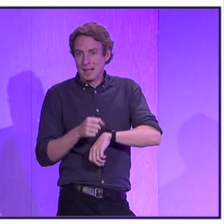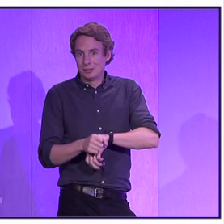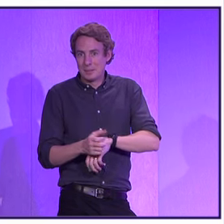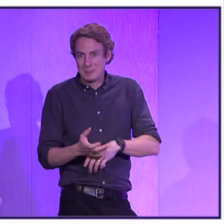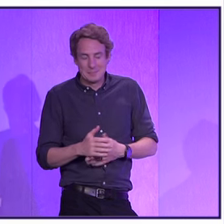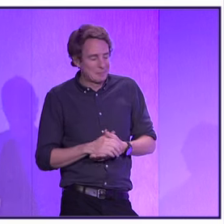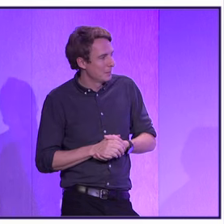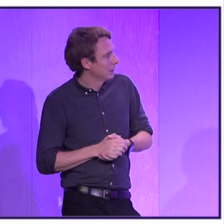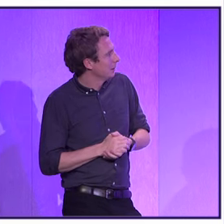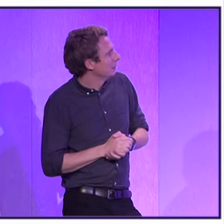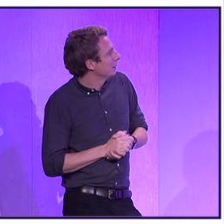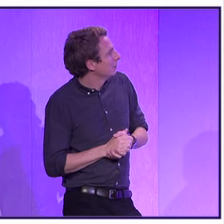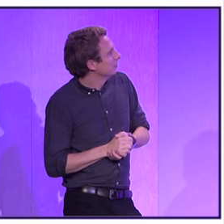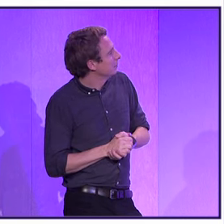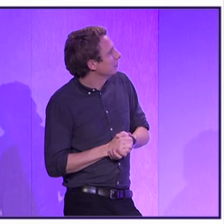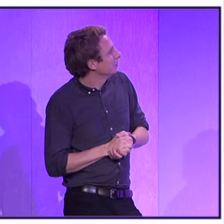But yeah.